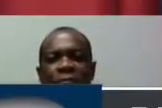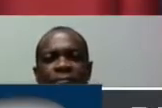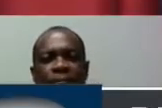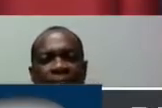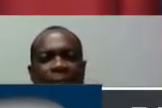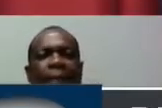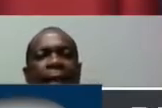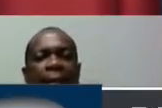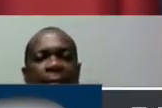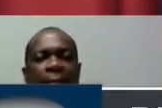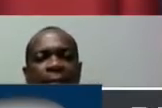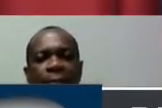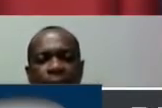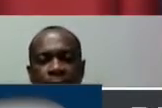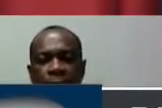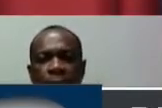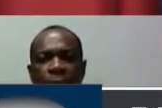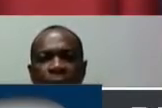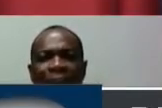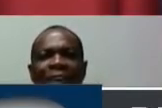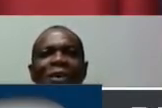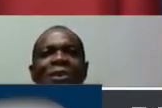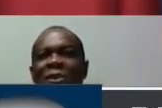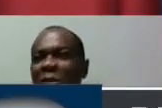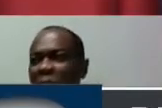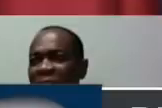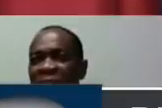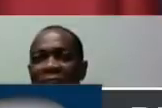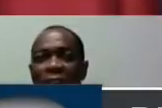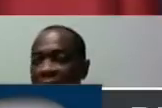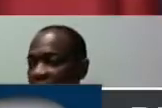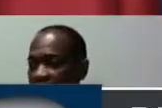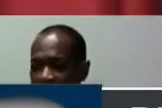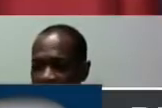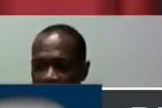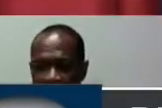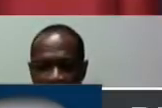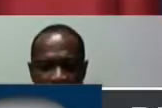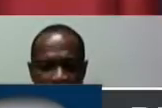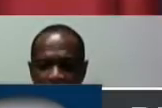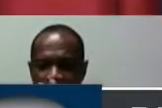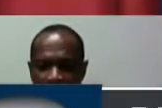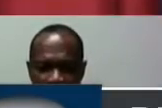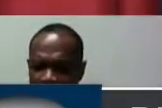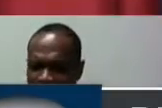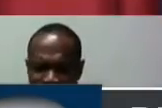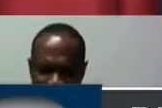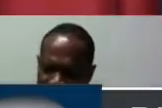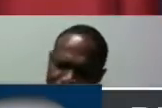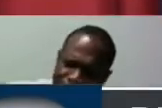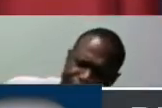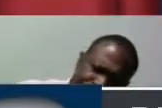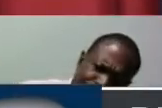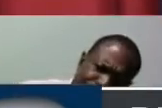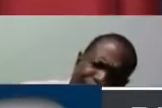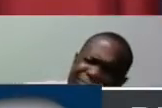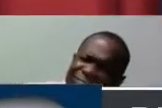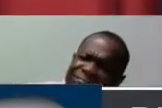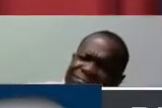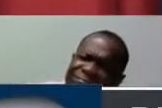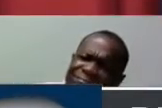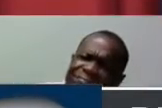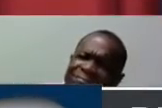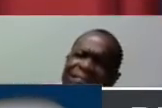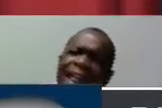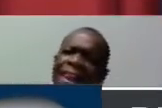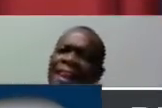walk around with your full certificate. All right, it will be, of course, you could either print it out, it could be on your phone, your device, etc. But the